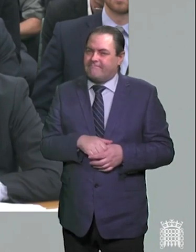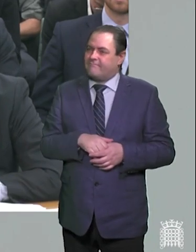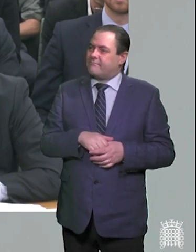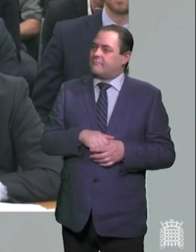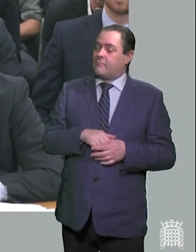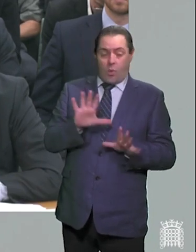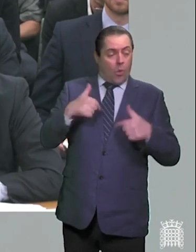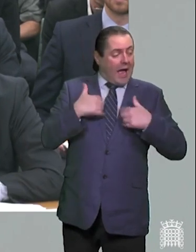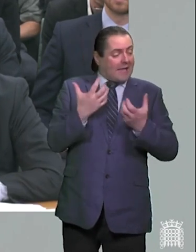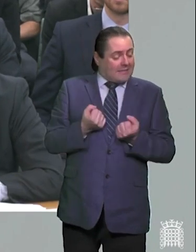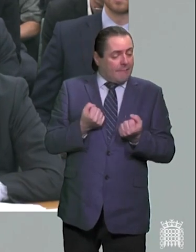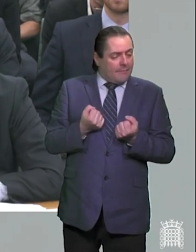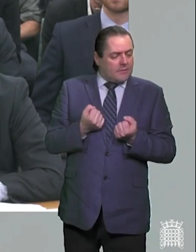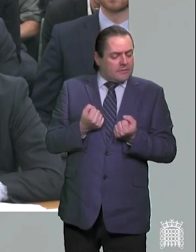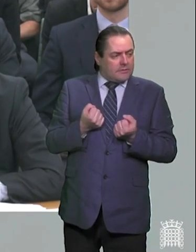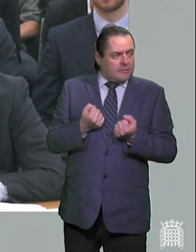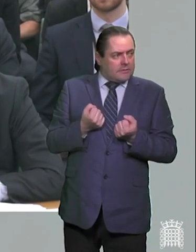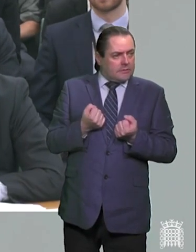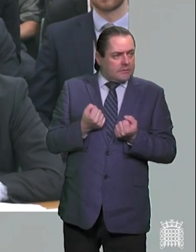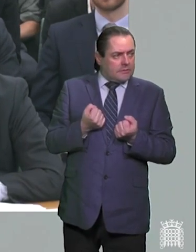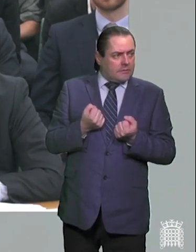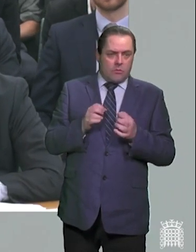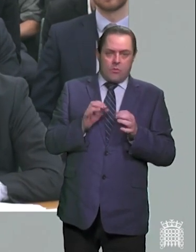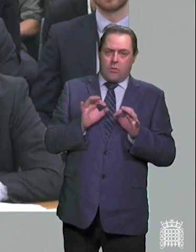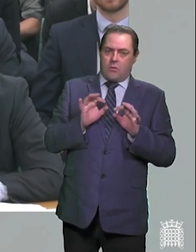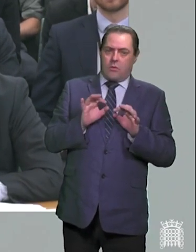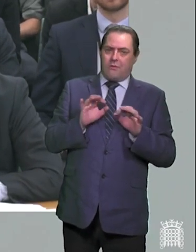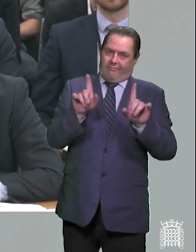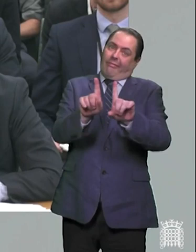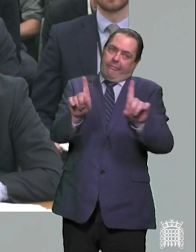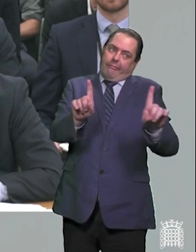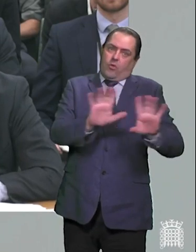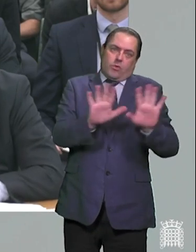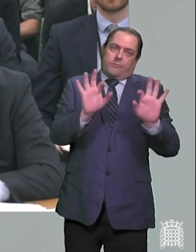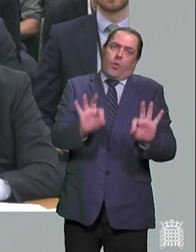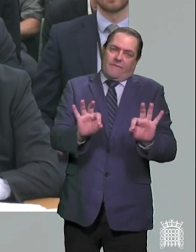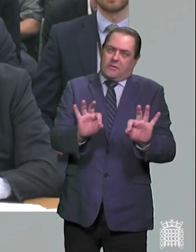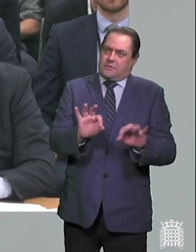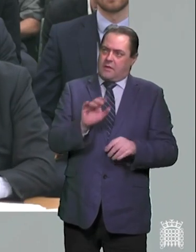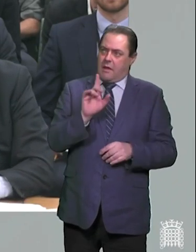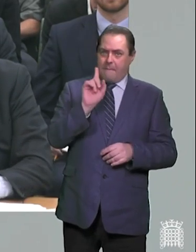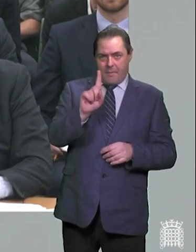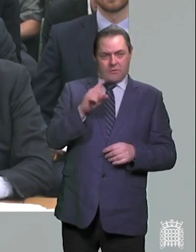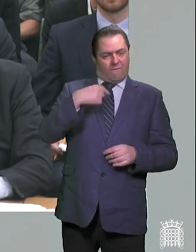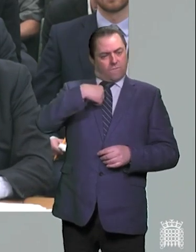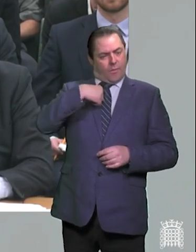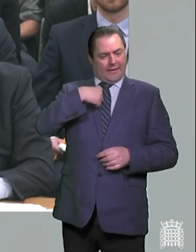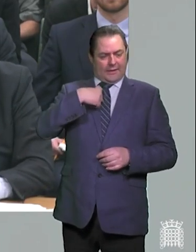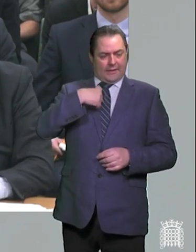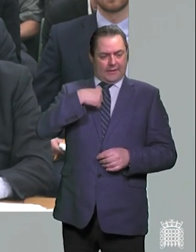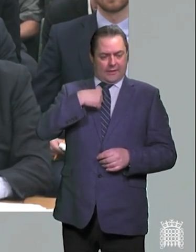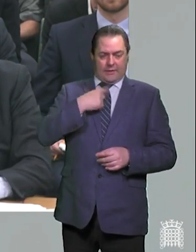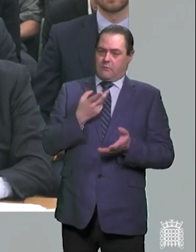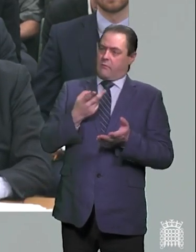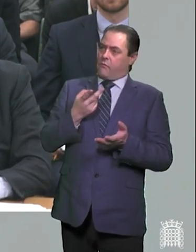accept that not everybody is perfectly socially distanced in that picture, but that did not mean to me, when I stood